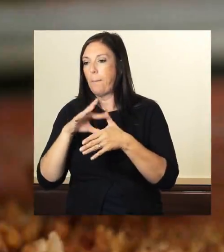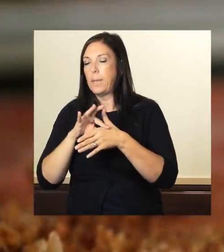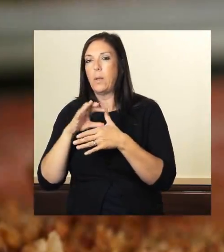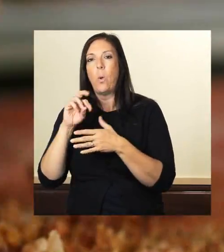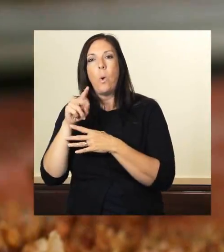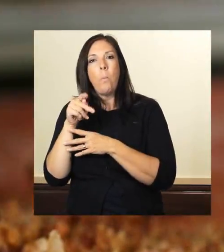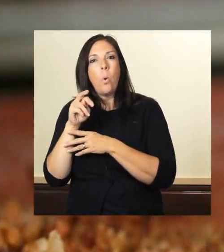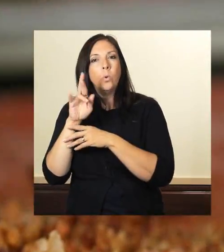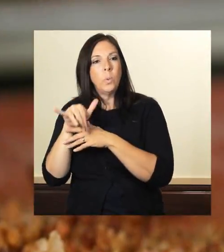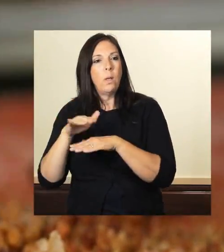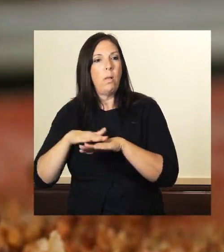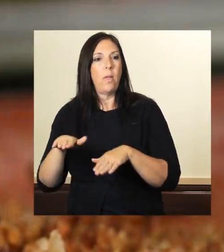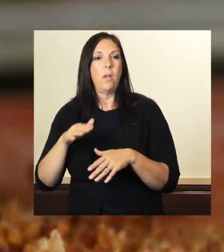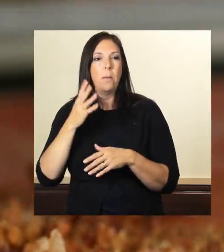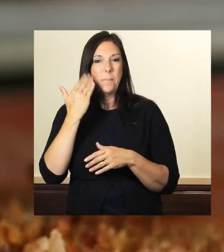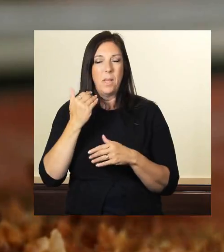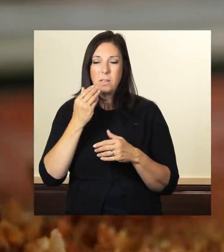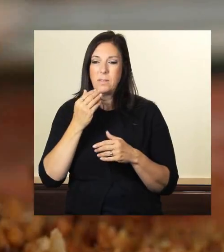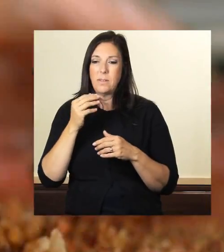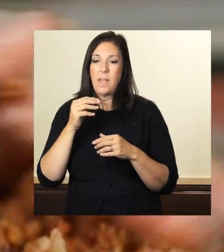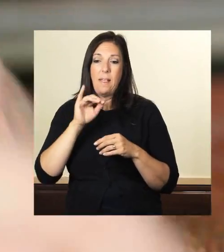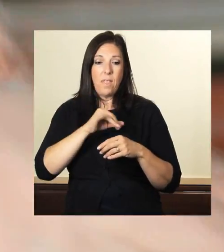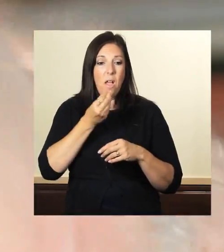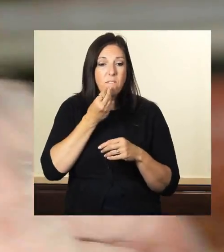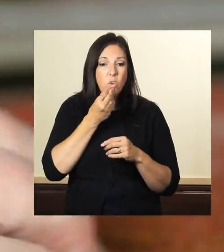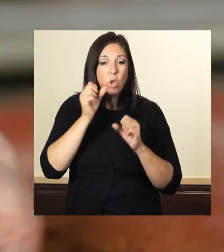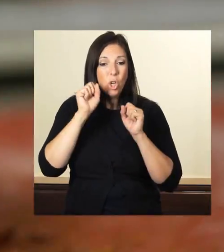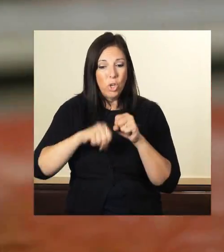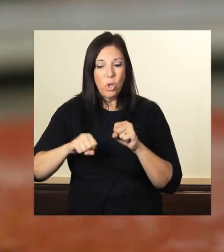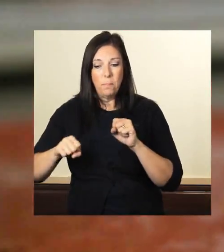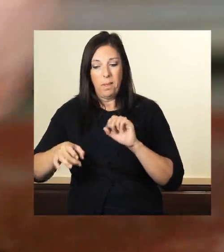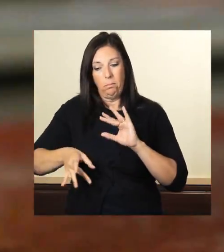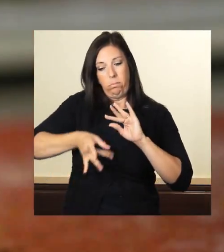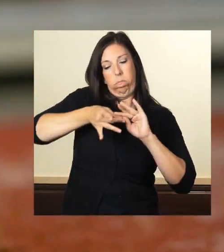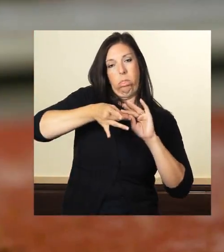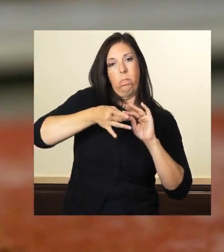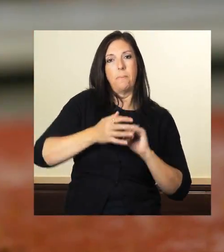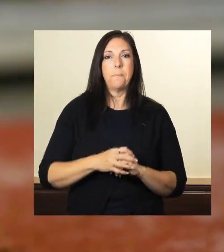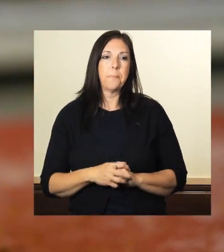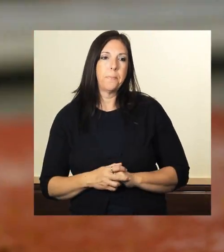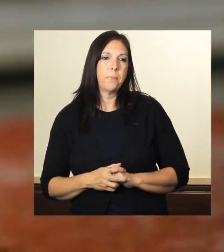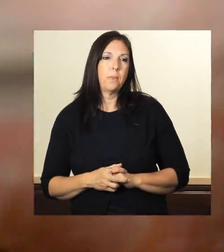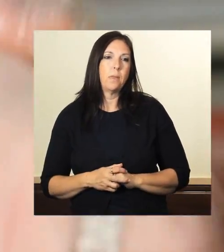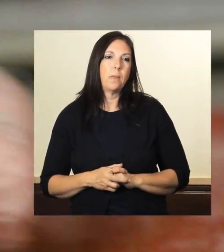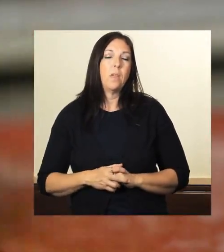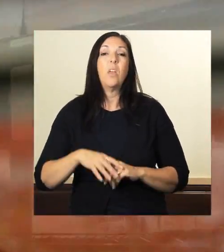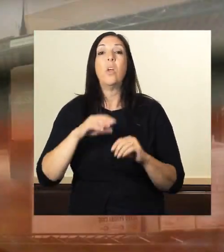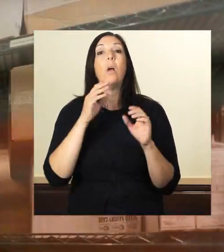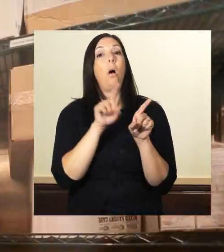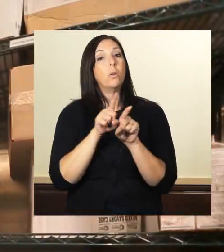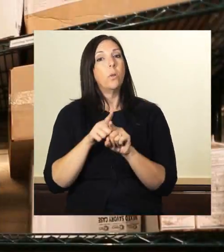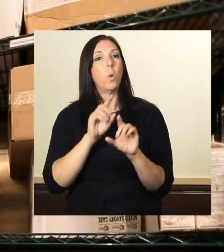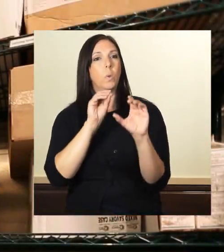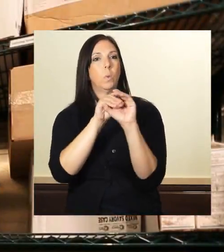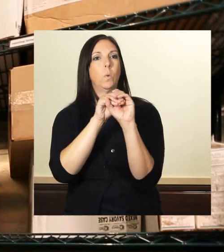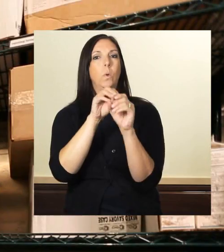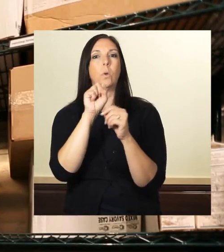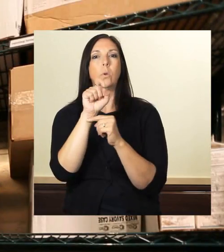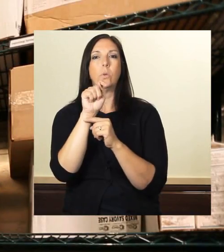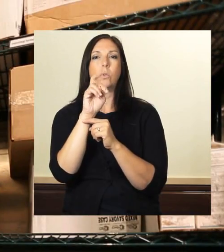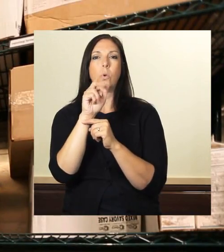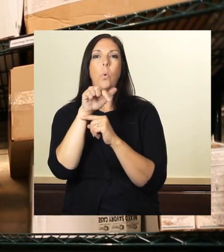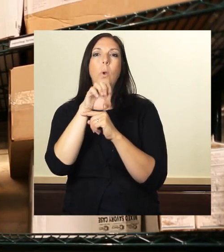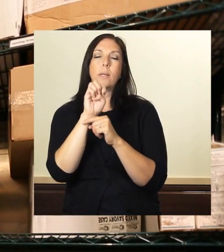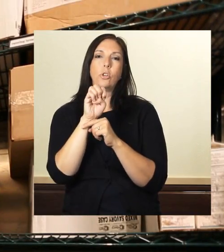become infected by the bacteria these other foods harbor. Storage is another place where cross-contamination can